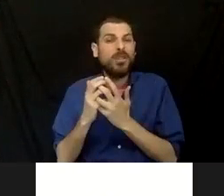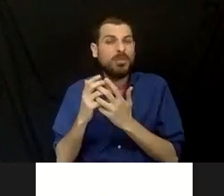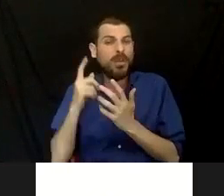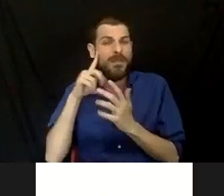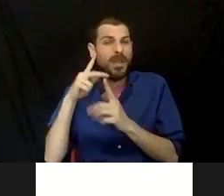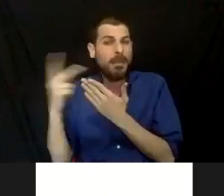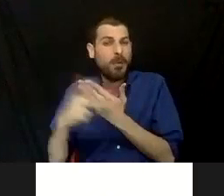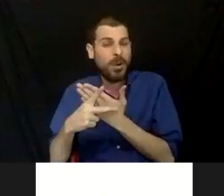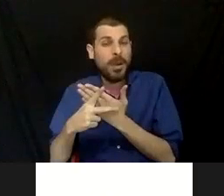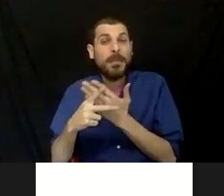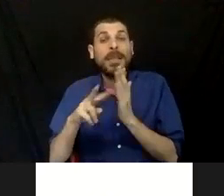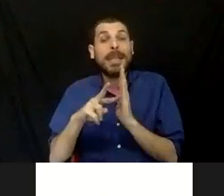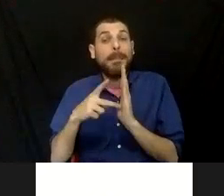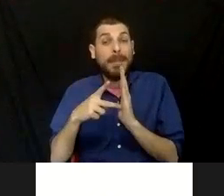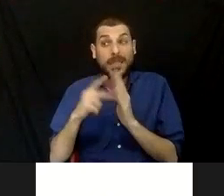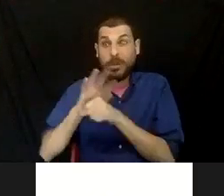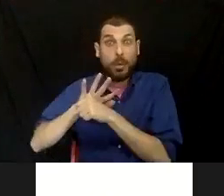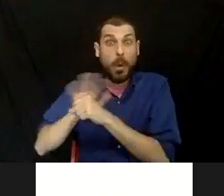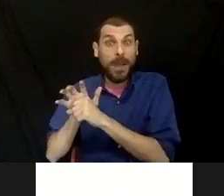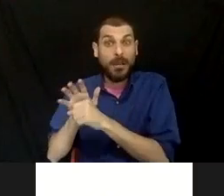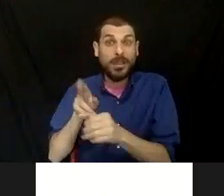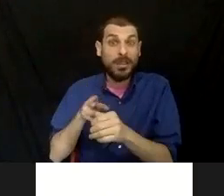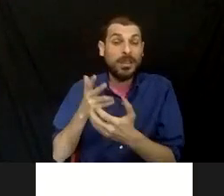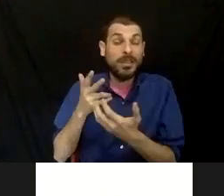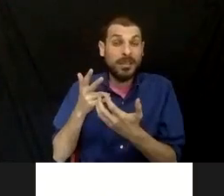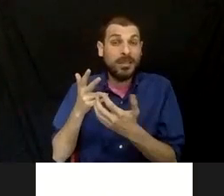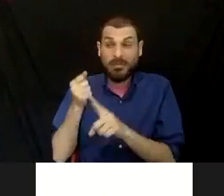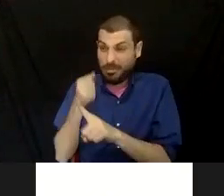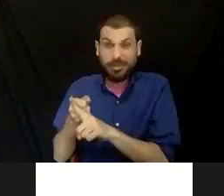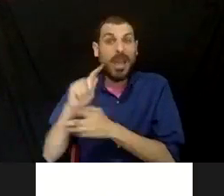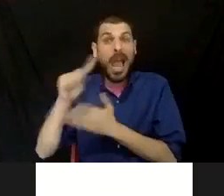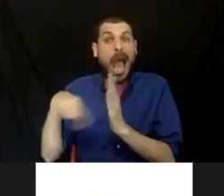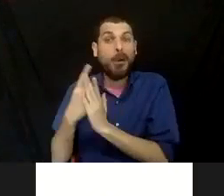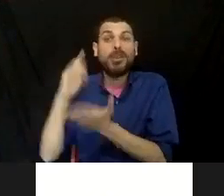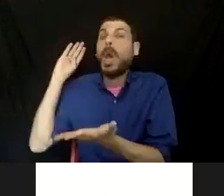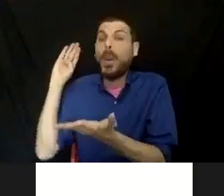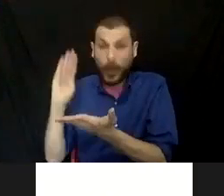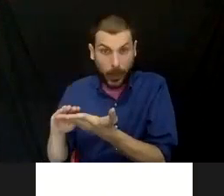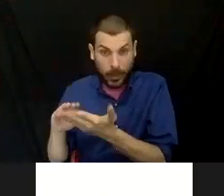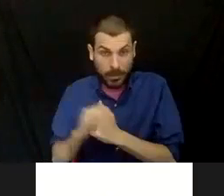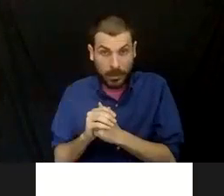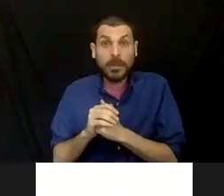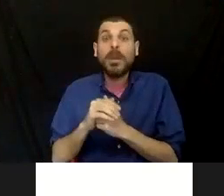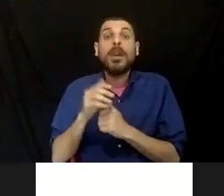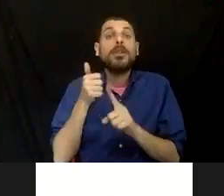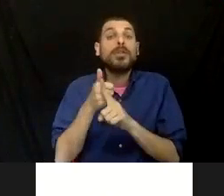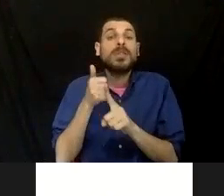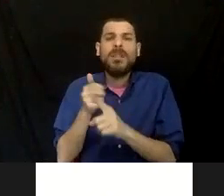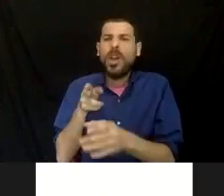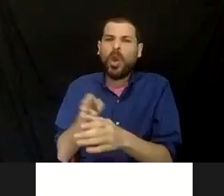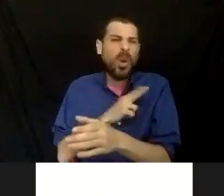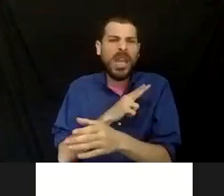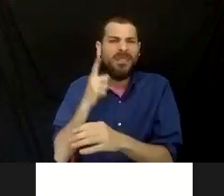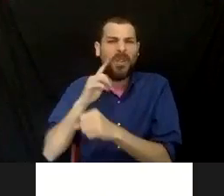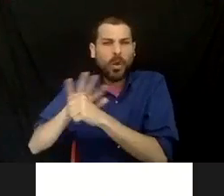if you had your hours reduced, or if you were fired for reasons related to COVID-19. So there's actually a new rule